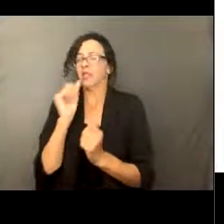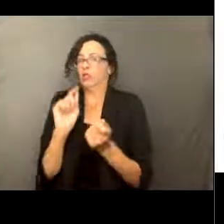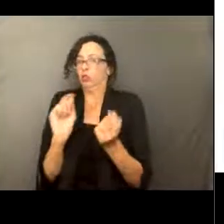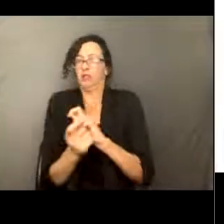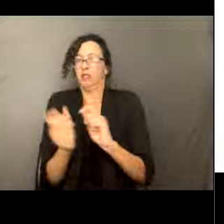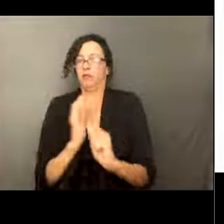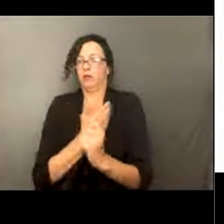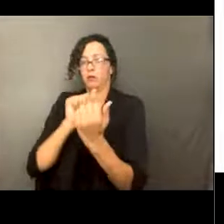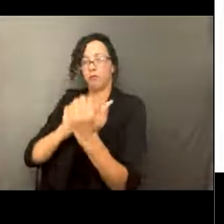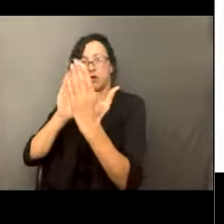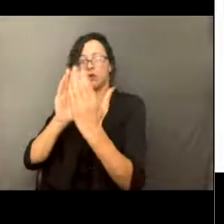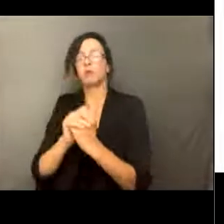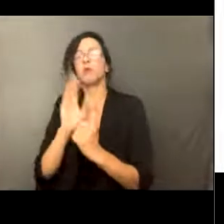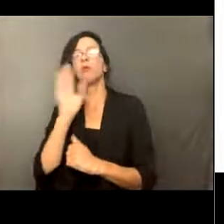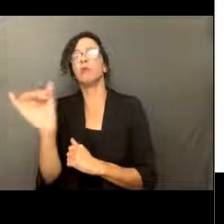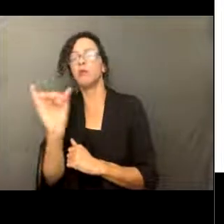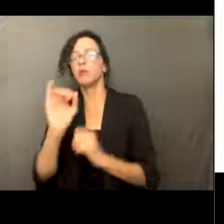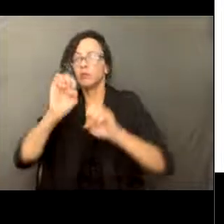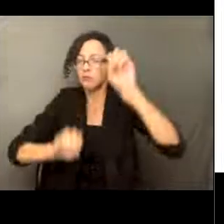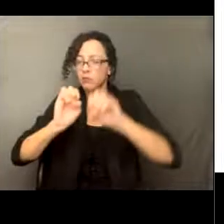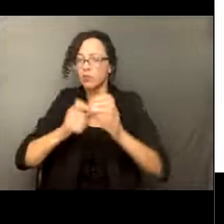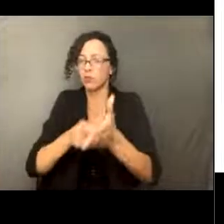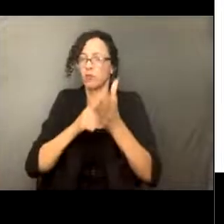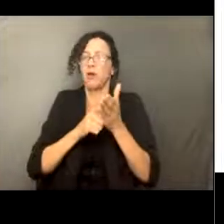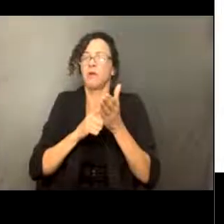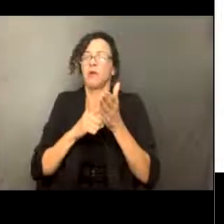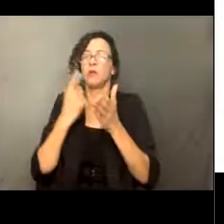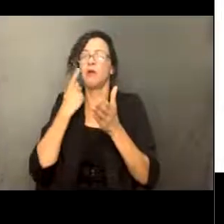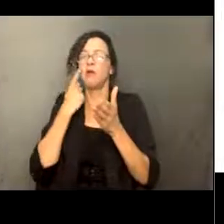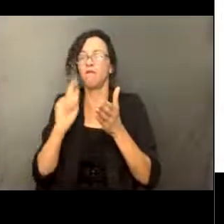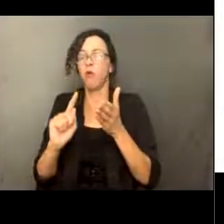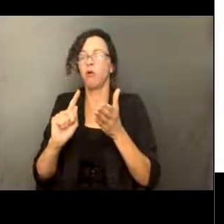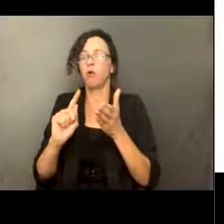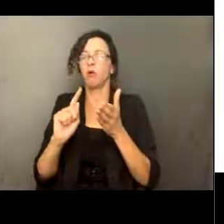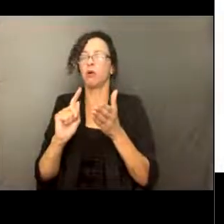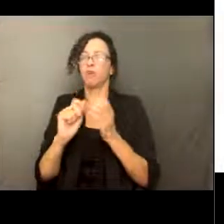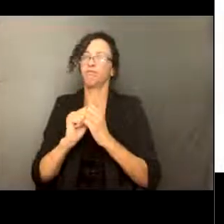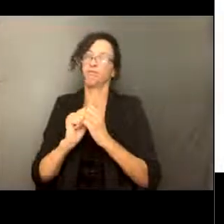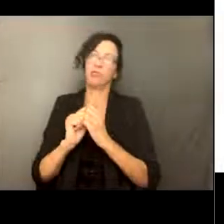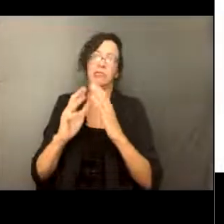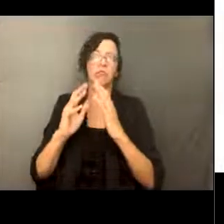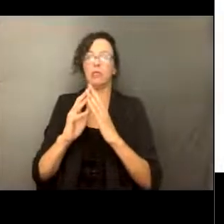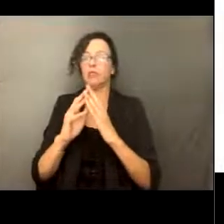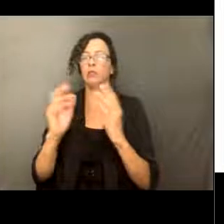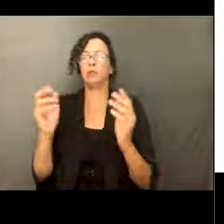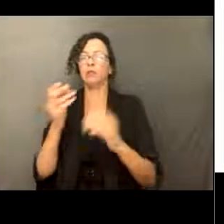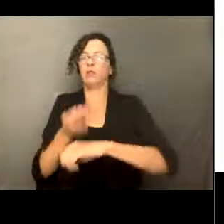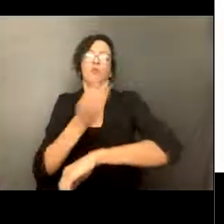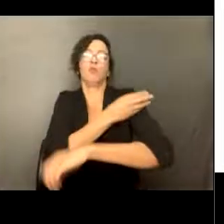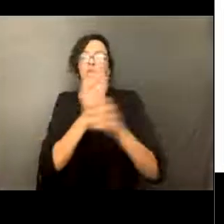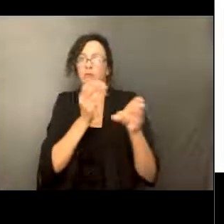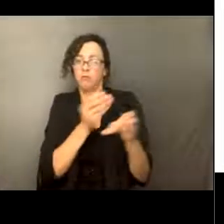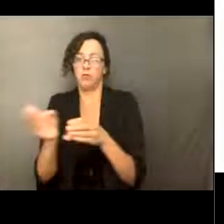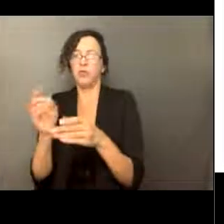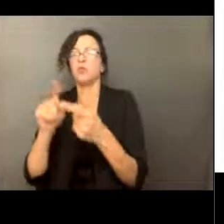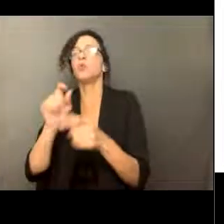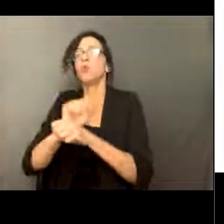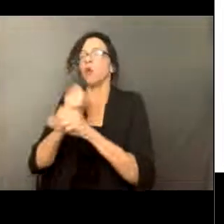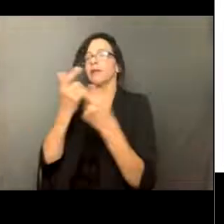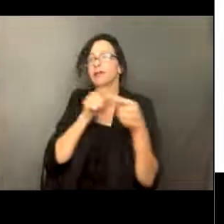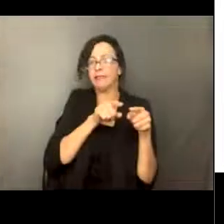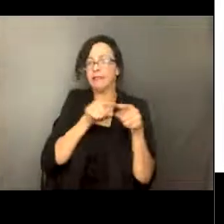the requirements for a resilience improvement plan to pursue in tandem with the carbon reduction strategy as part of